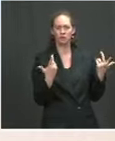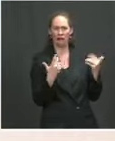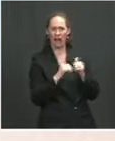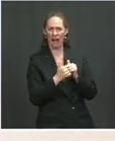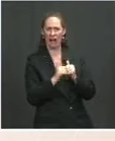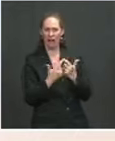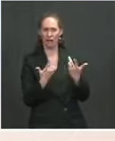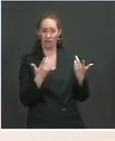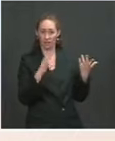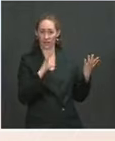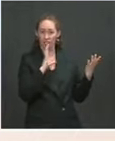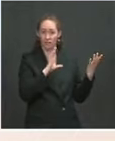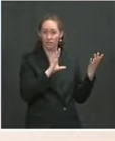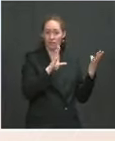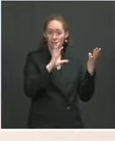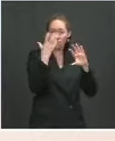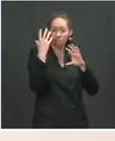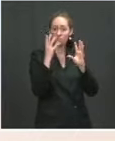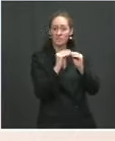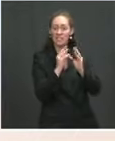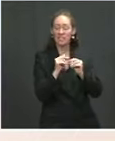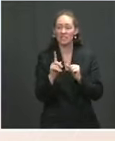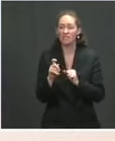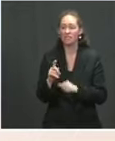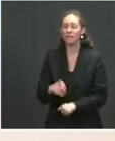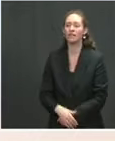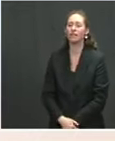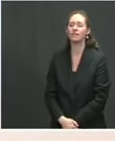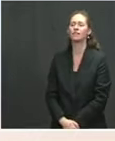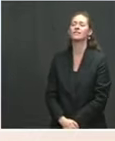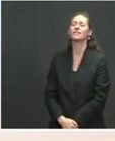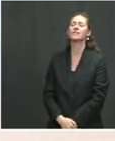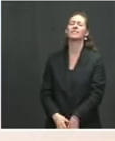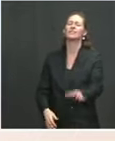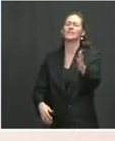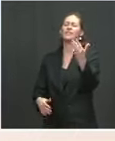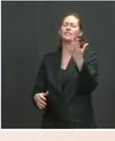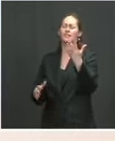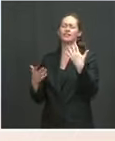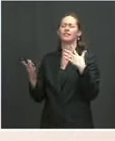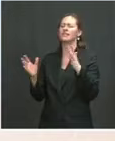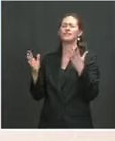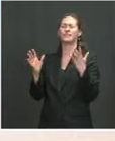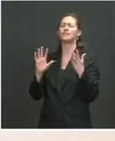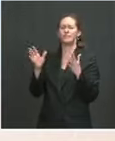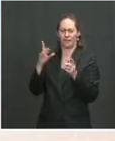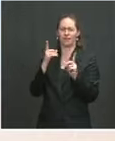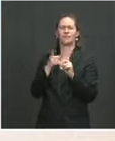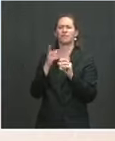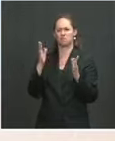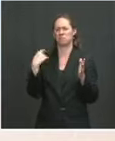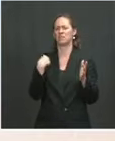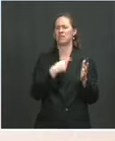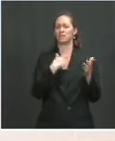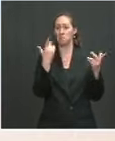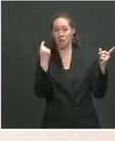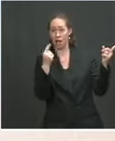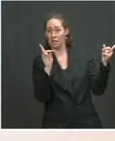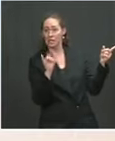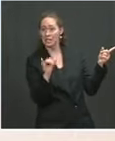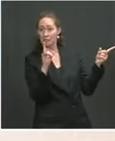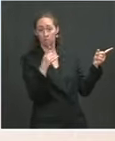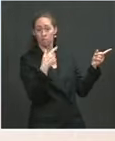me first say that we always reserve the option of responding to behavior or actions that are unacceptable and are